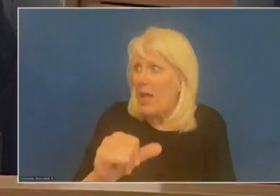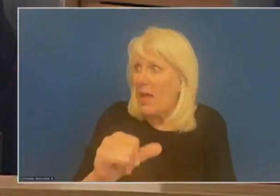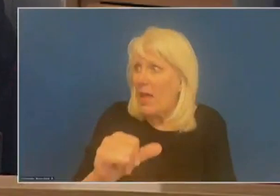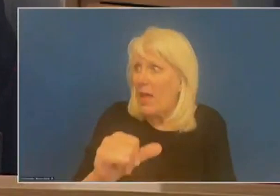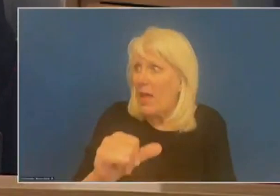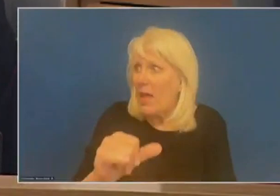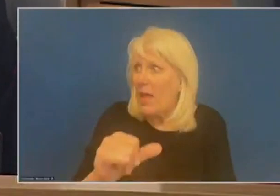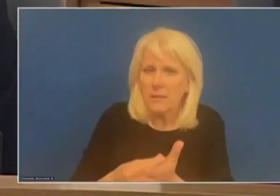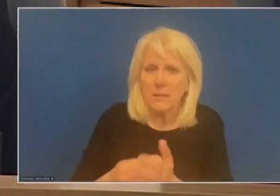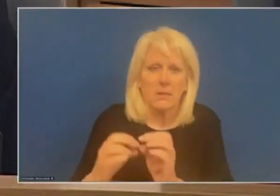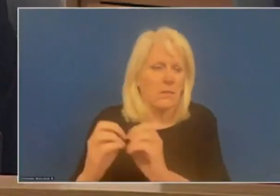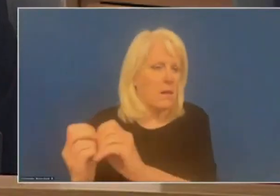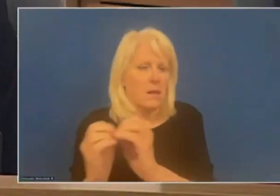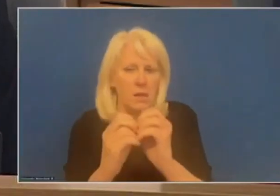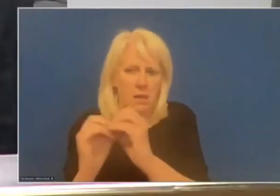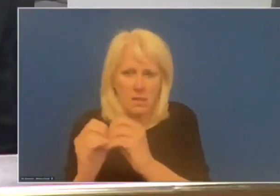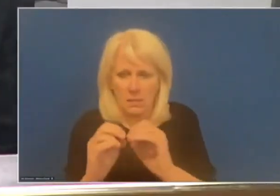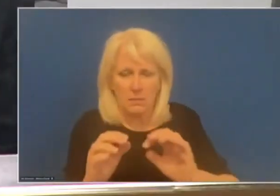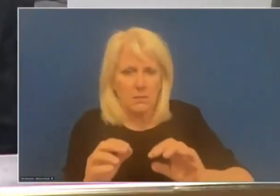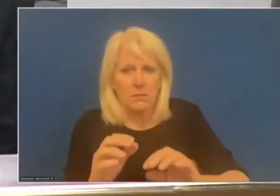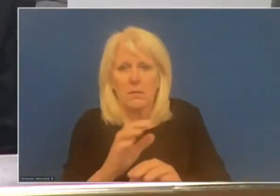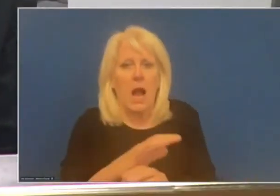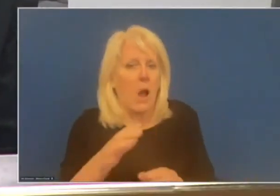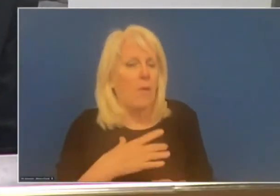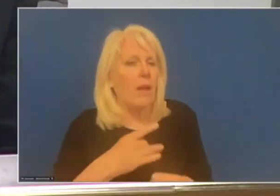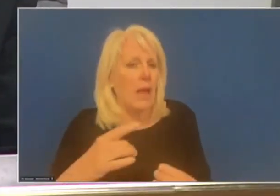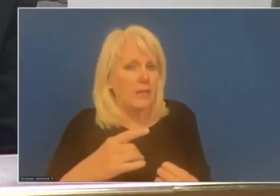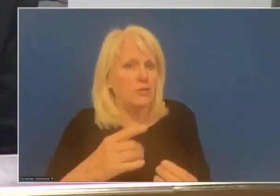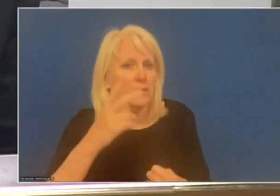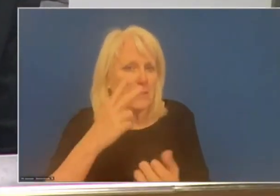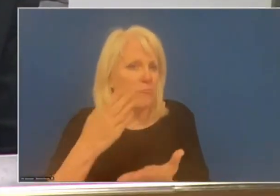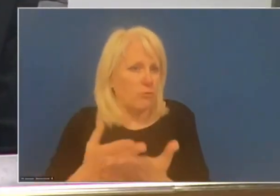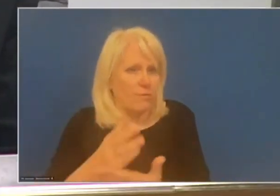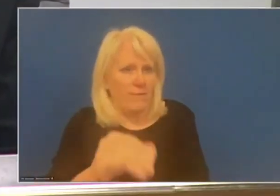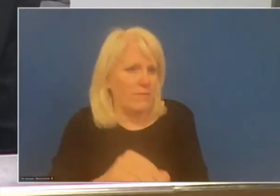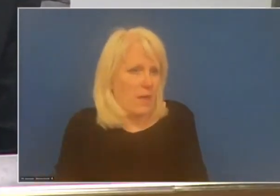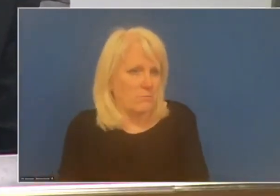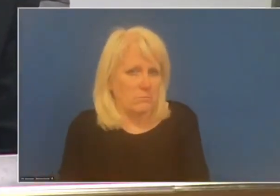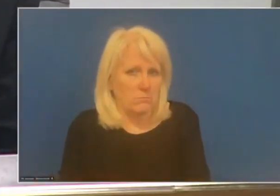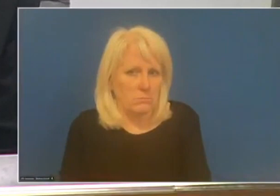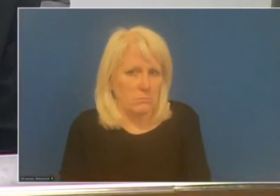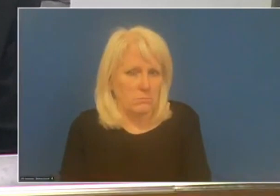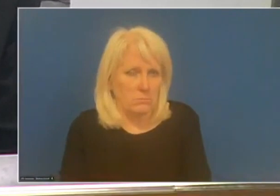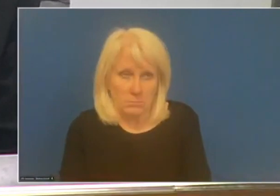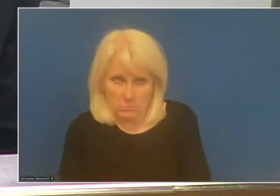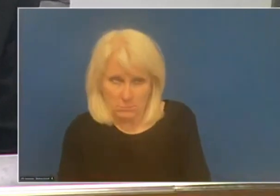would place like that did. I would like the ability to that put those in. investigate that. That's pretty out there.